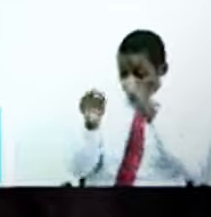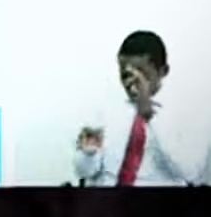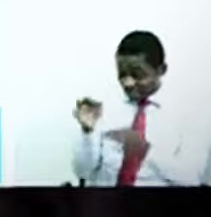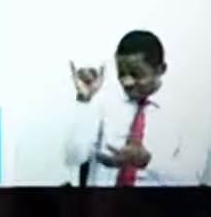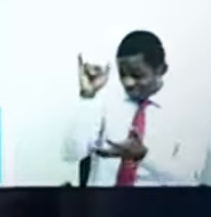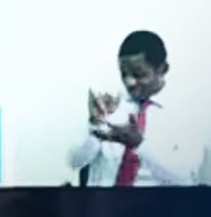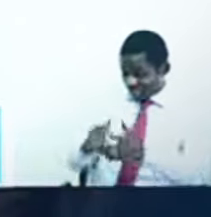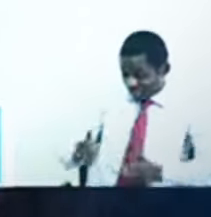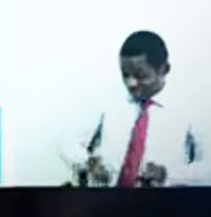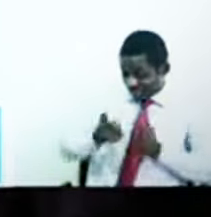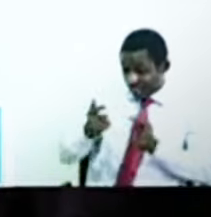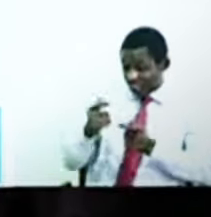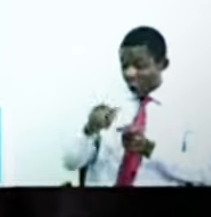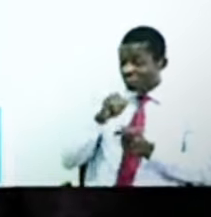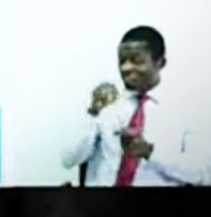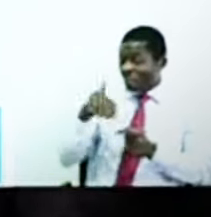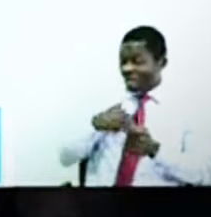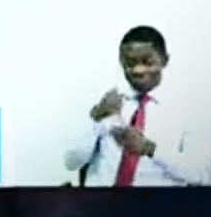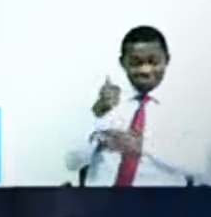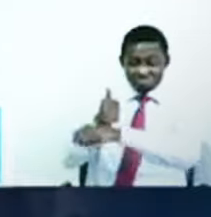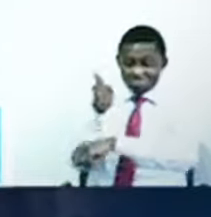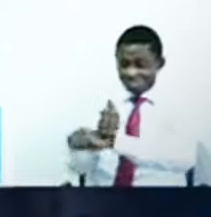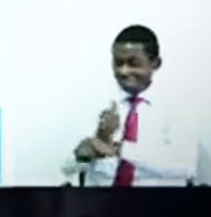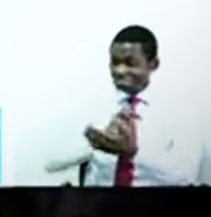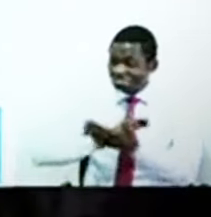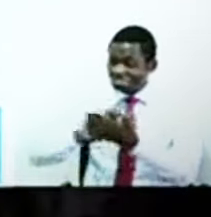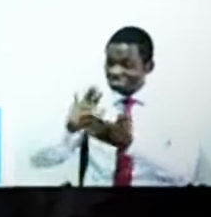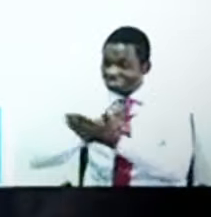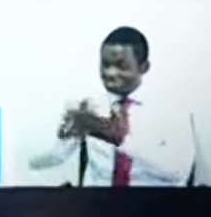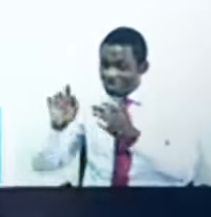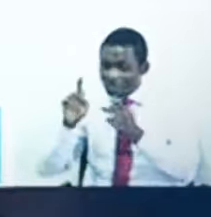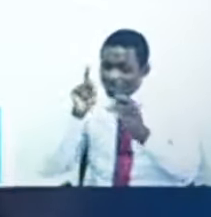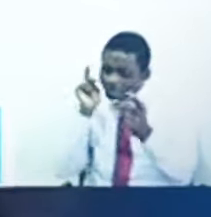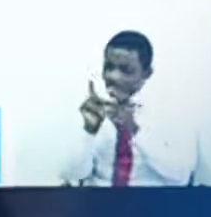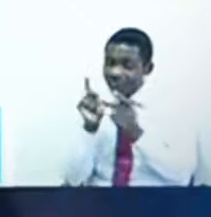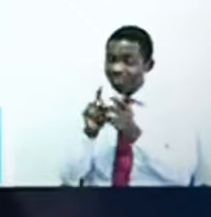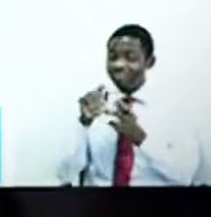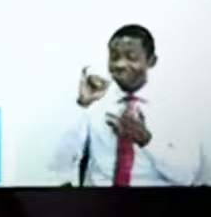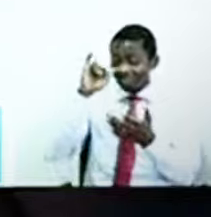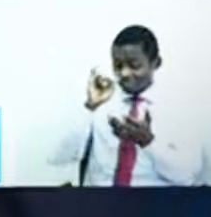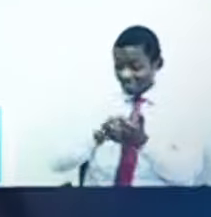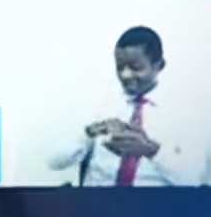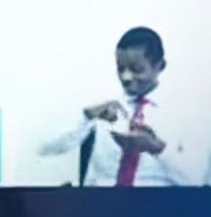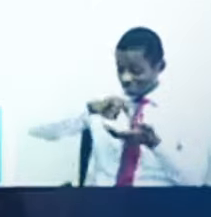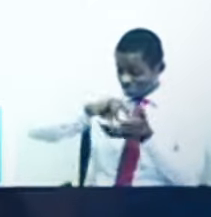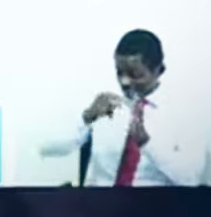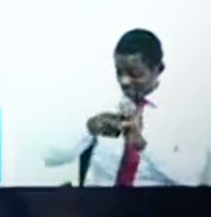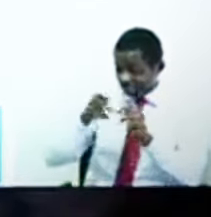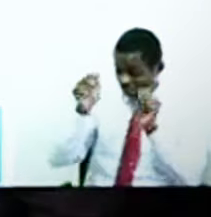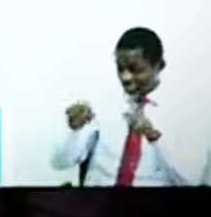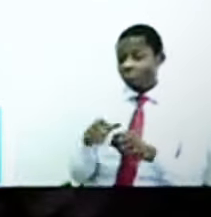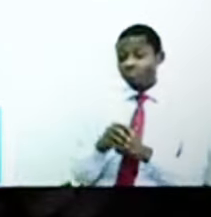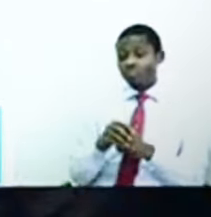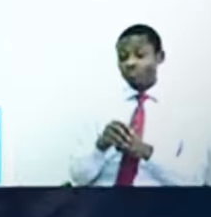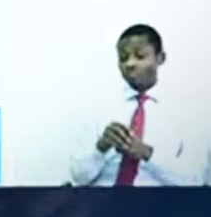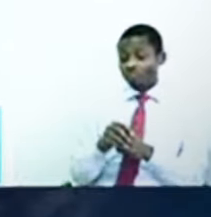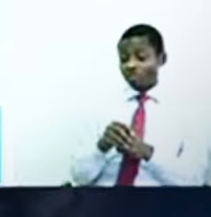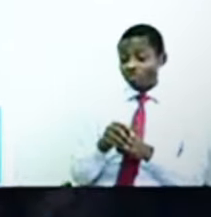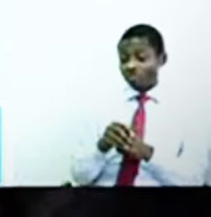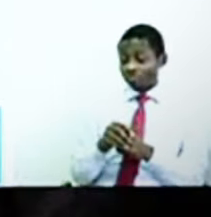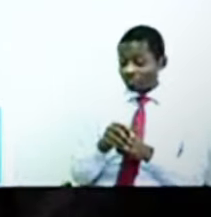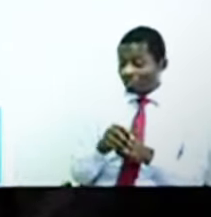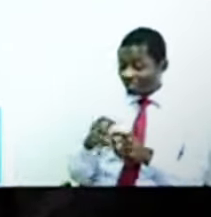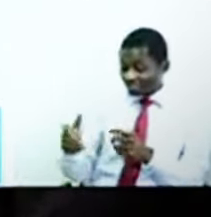perverse generation. And that one, we can achieve it because Christ's death